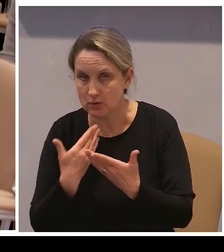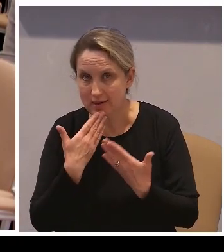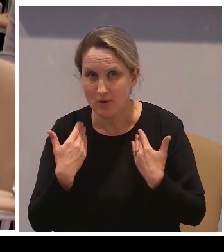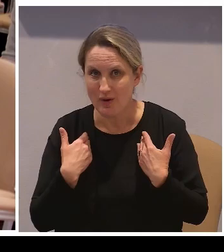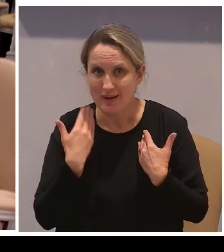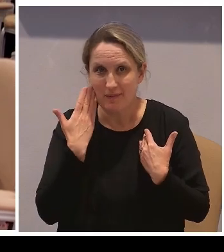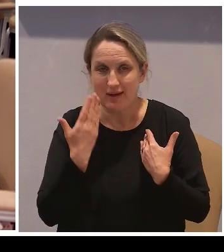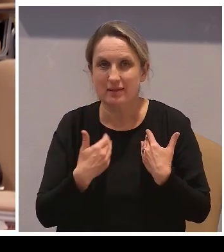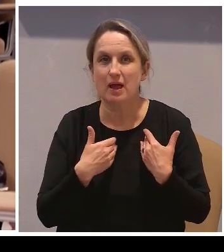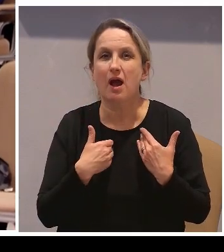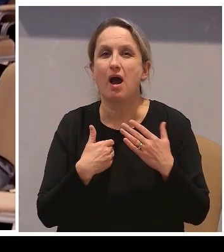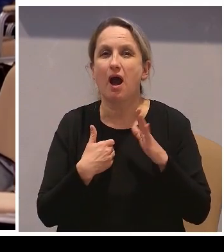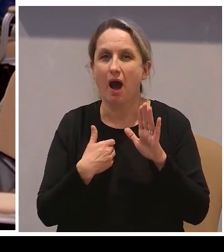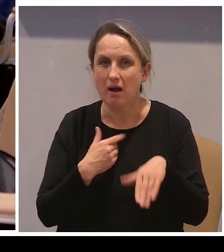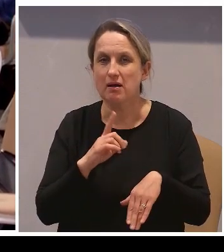Because